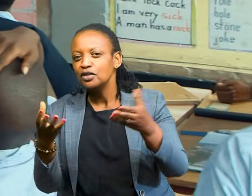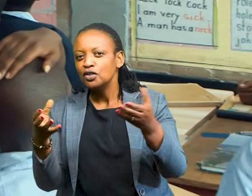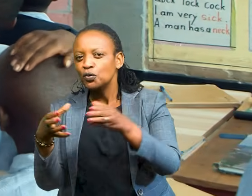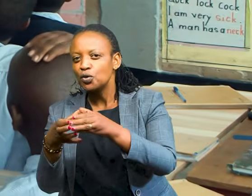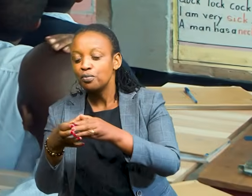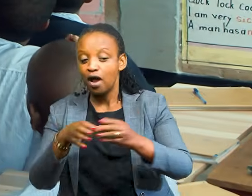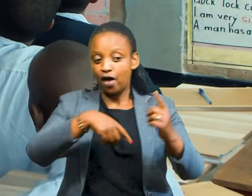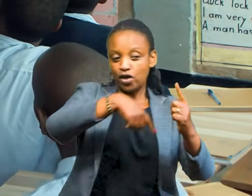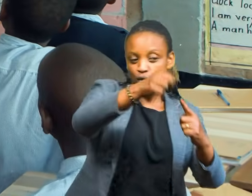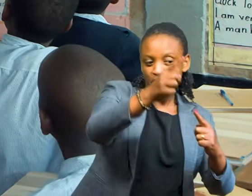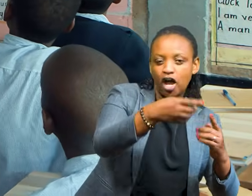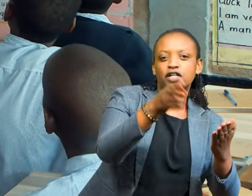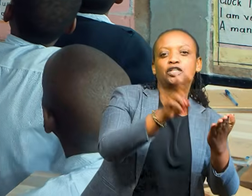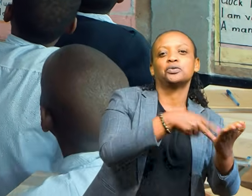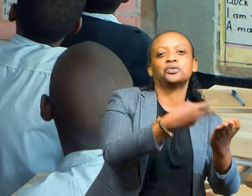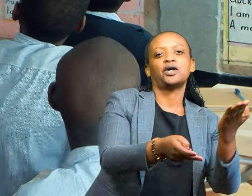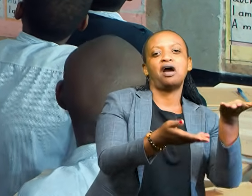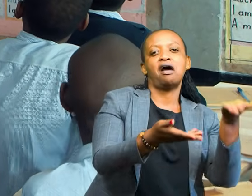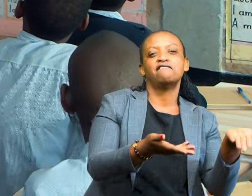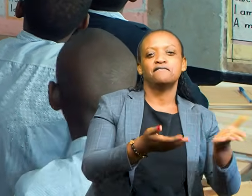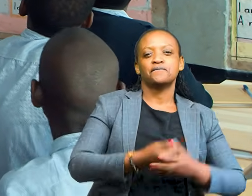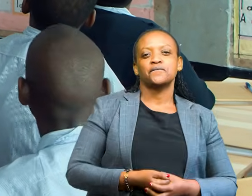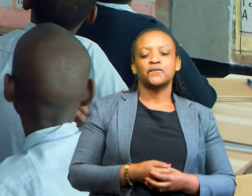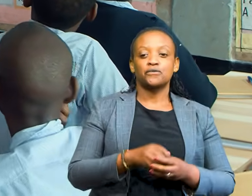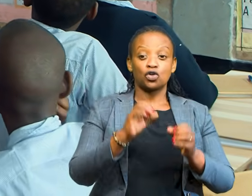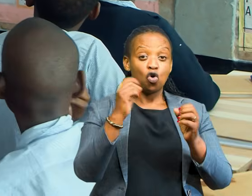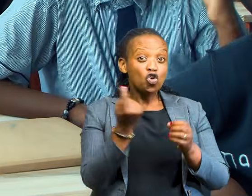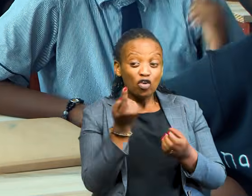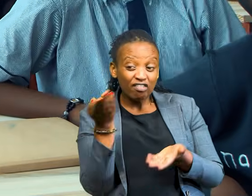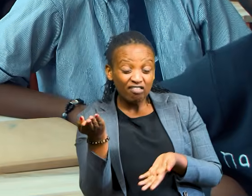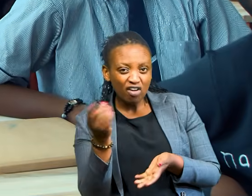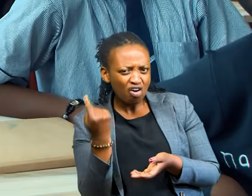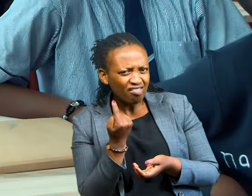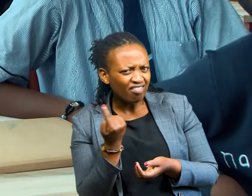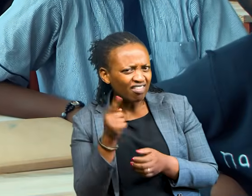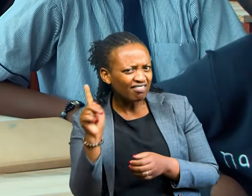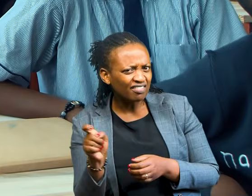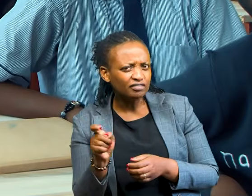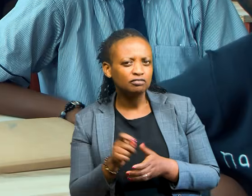There is a winner and a loser. Only that.